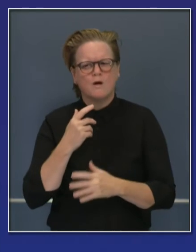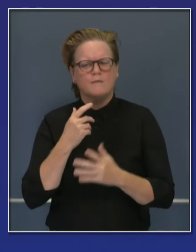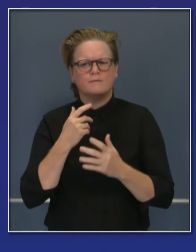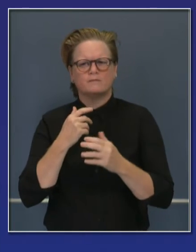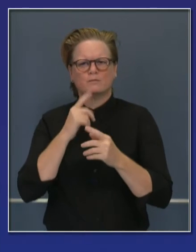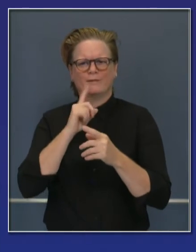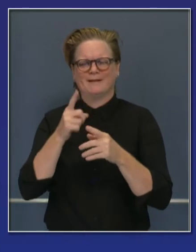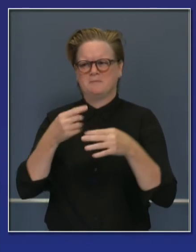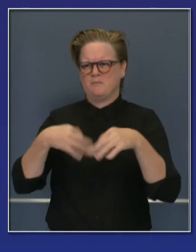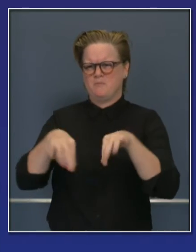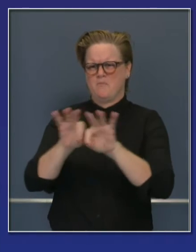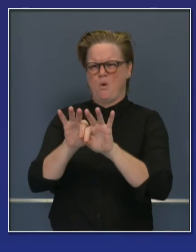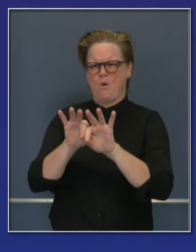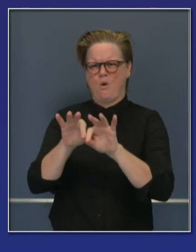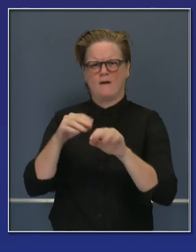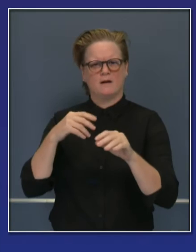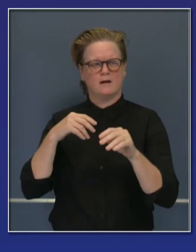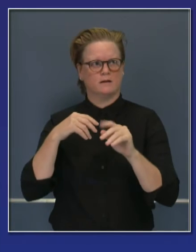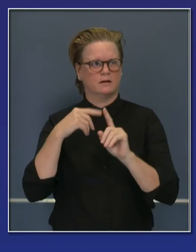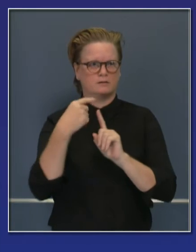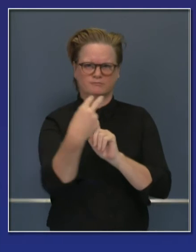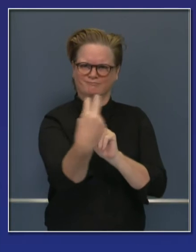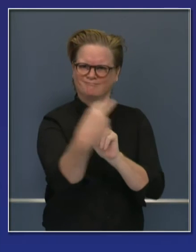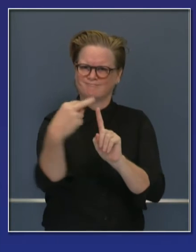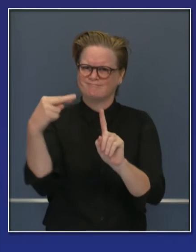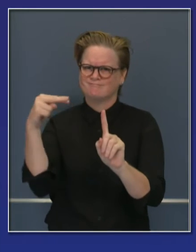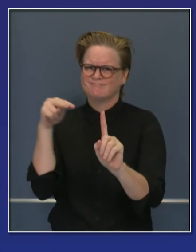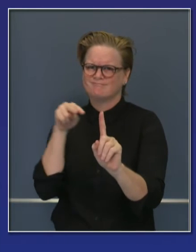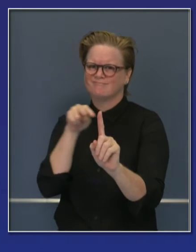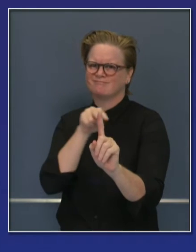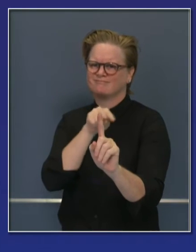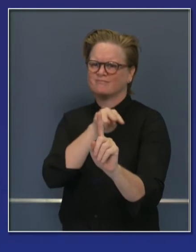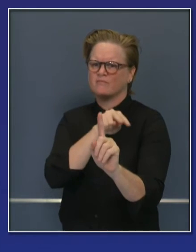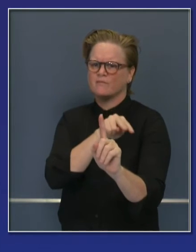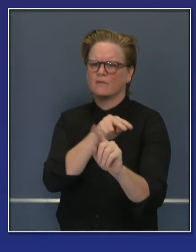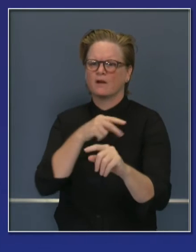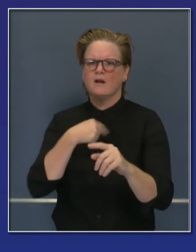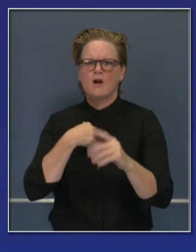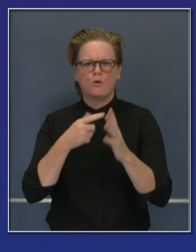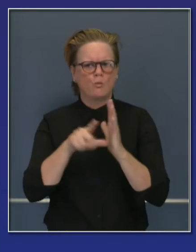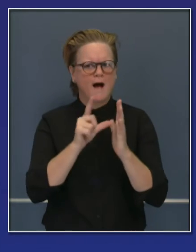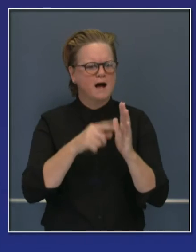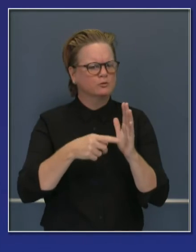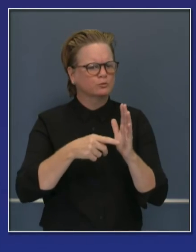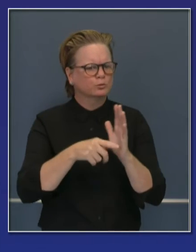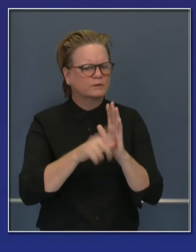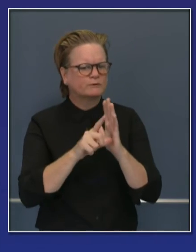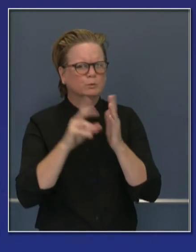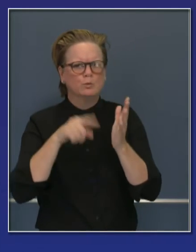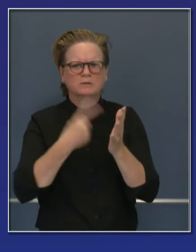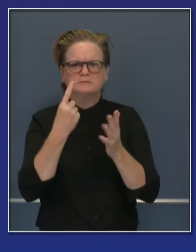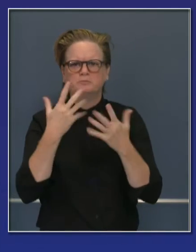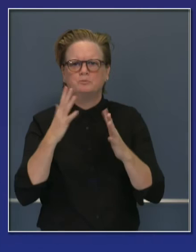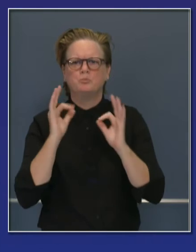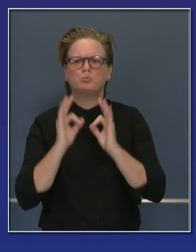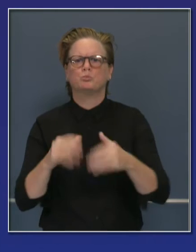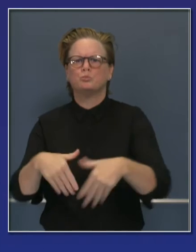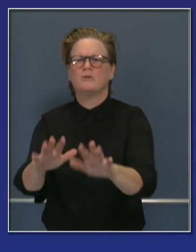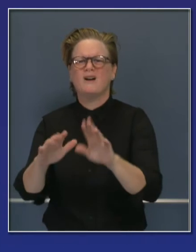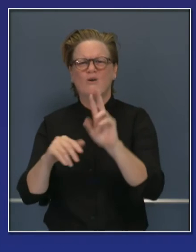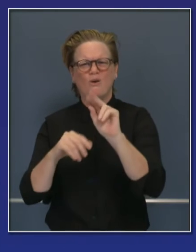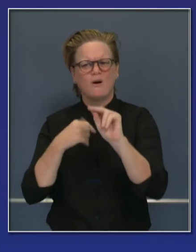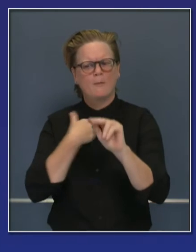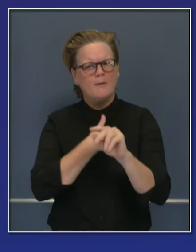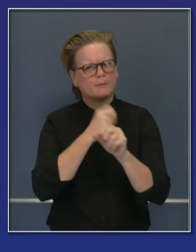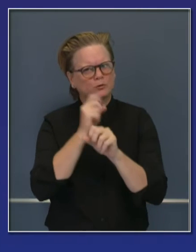reviewing phase 1 and 2 on phase 3 data as it becomes available. I'll remind you on the guidelines working